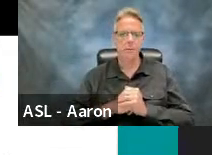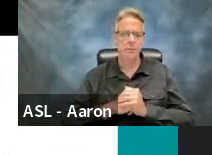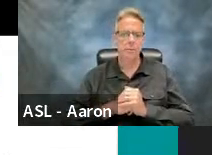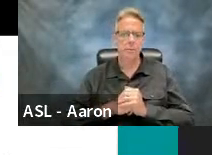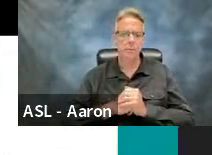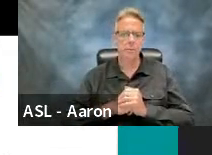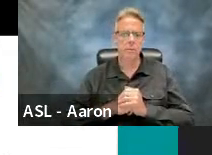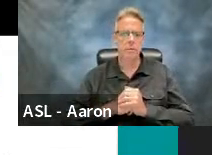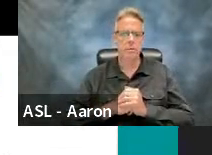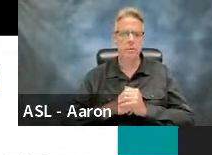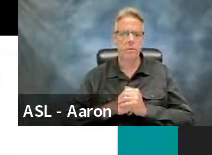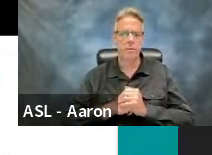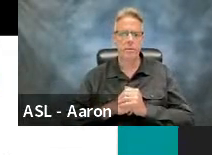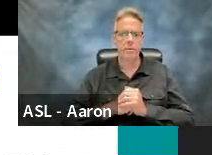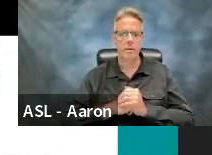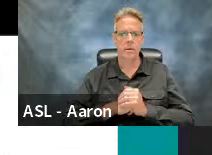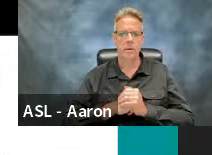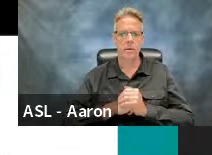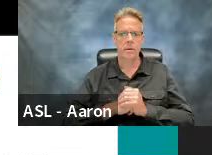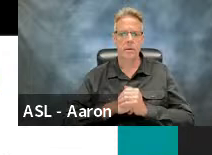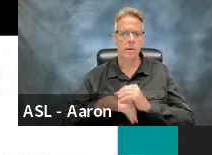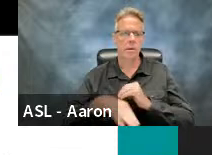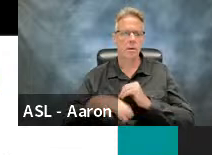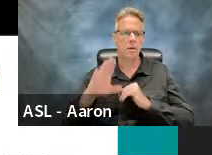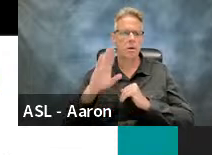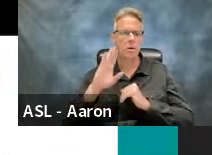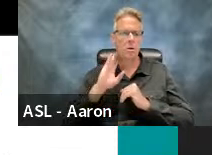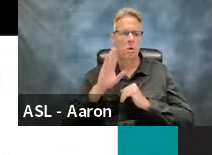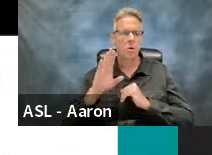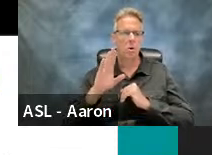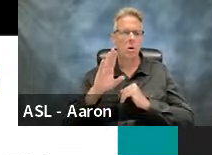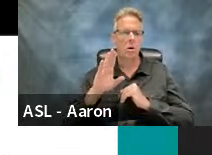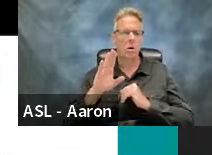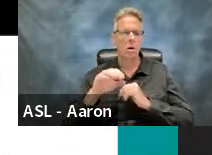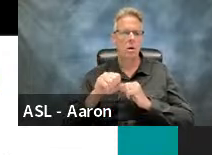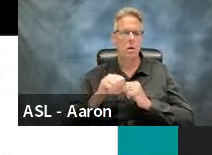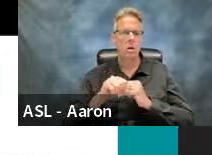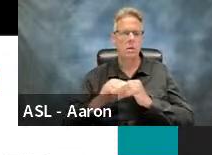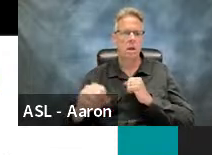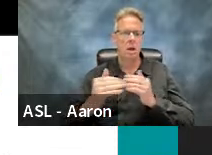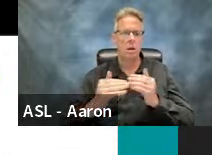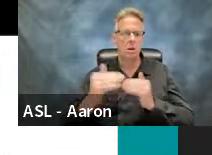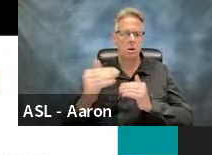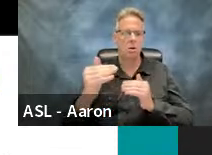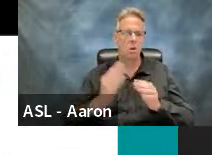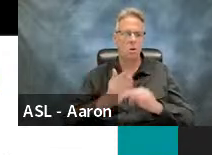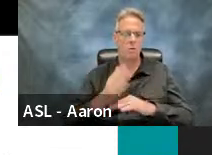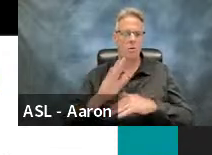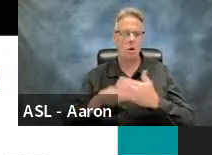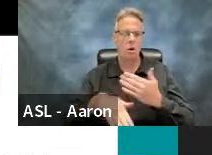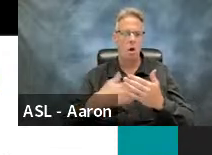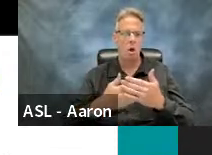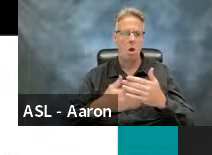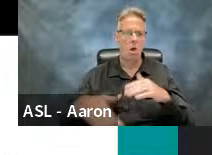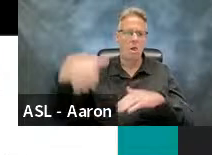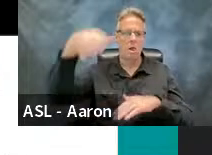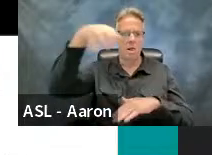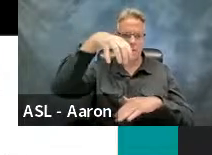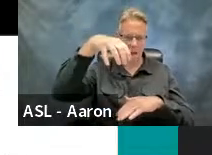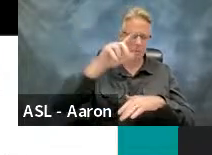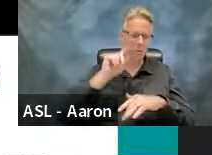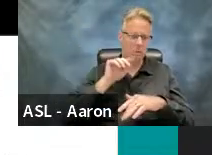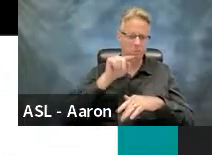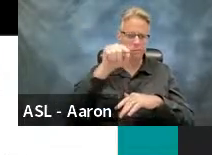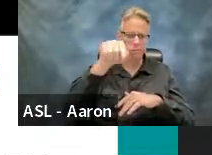It'll extend in an elevated fashion over the top of all of the highway infrastructure and continue up